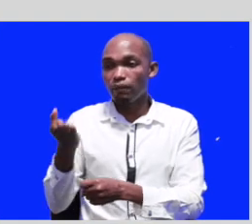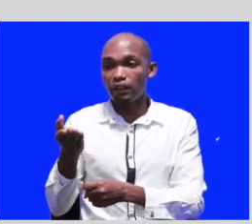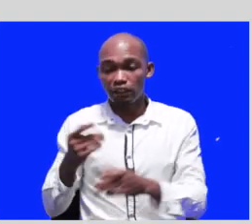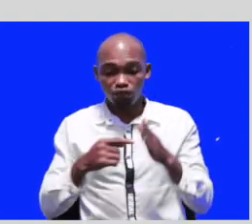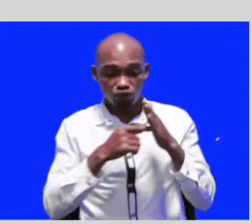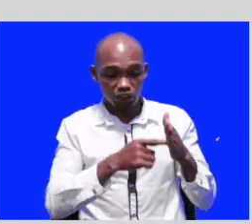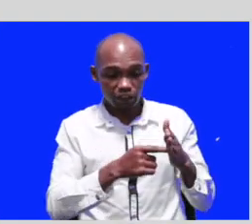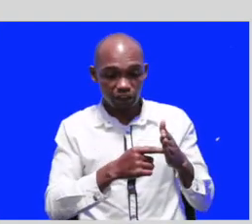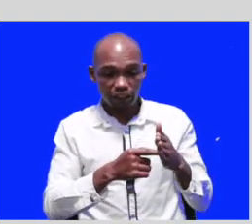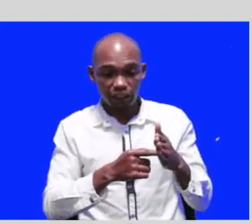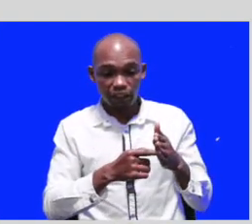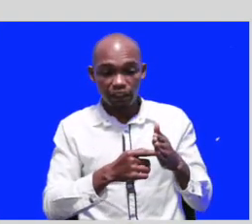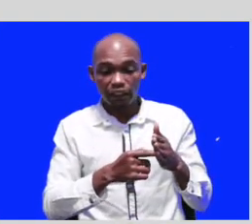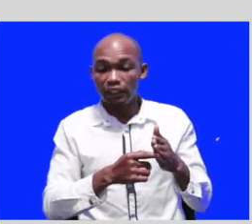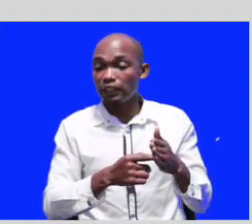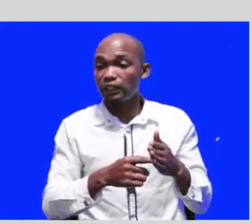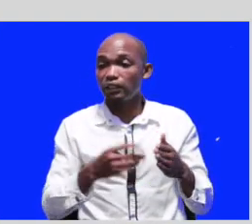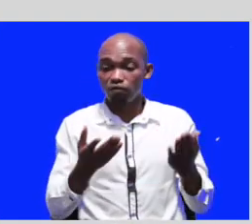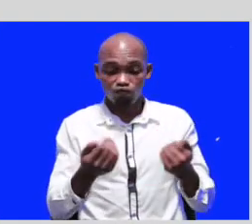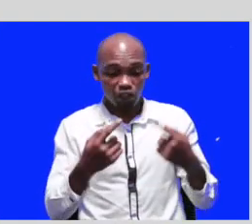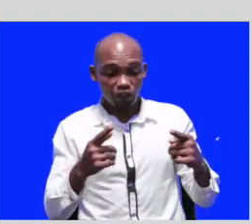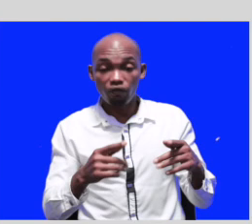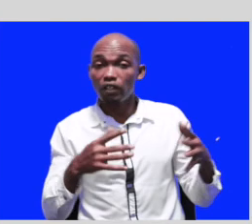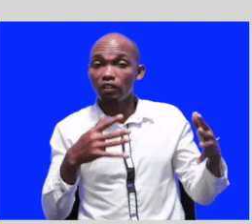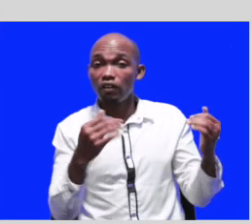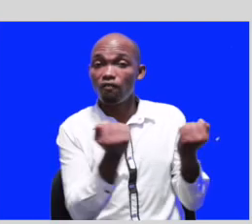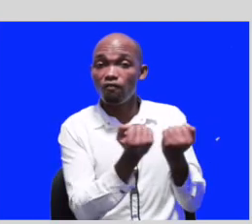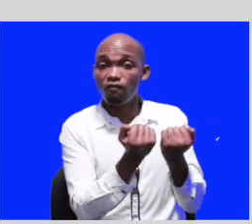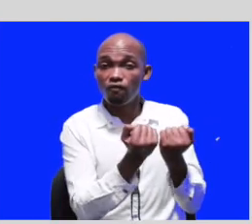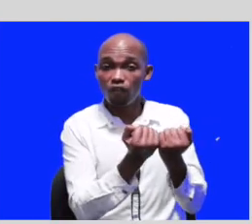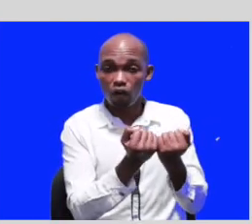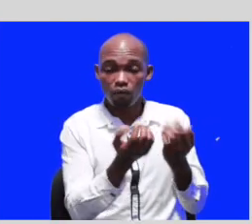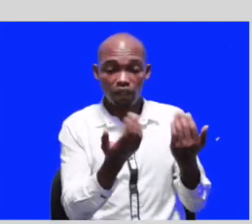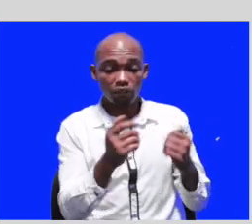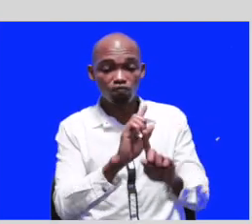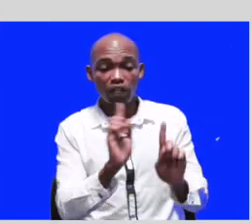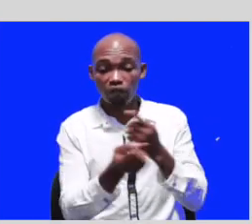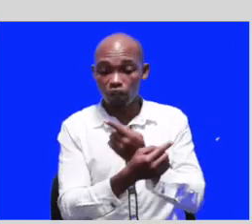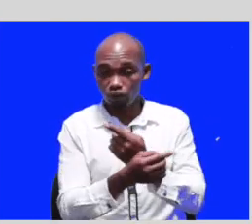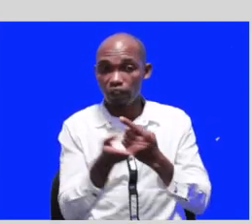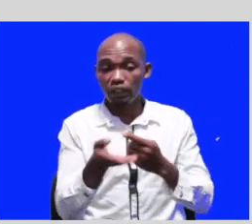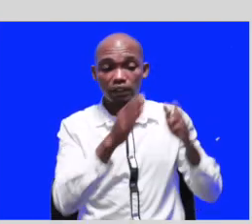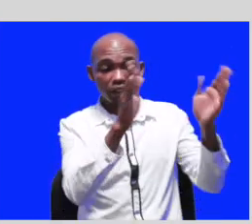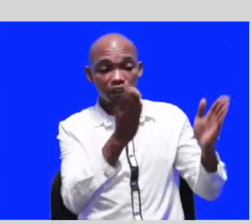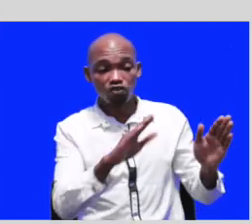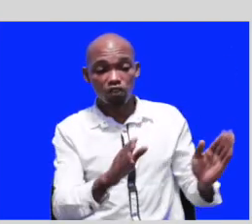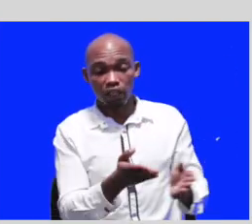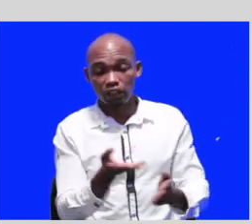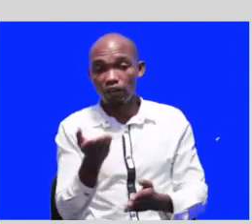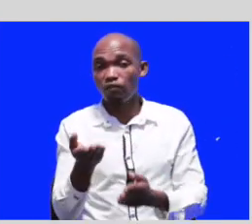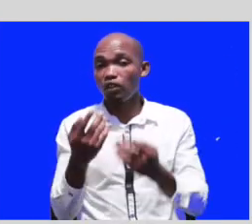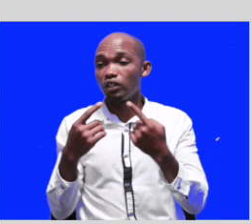Presence of vestigial organs is an indication that they existed in ancestral forms, but as a result of